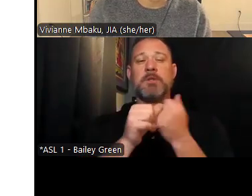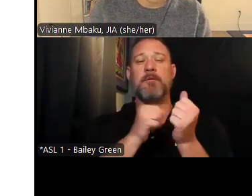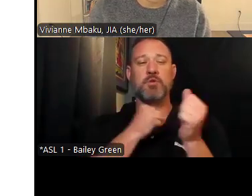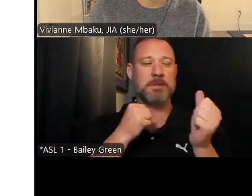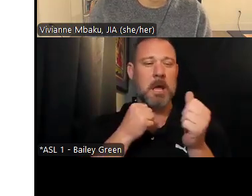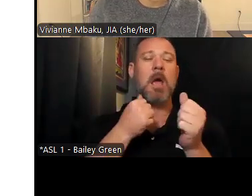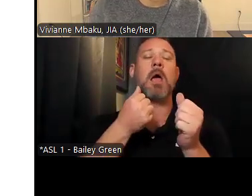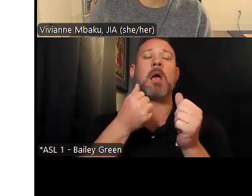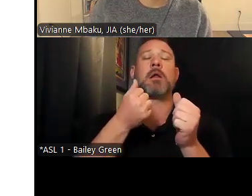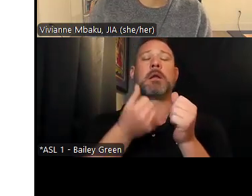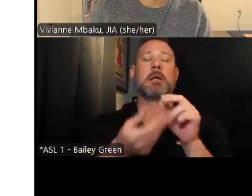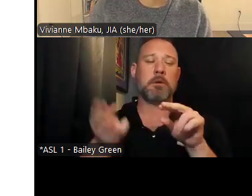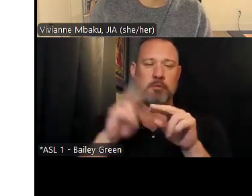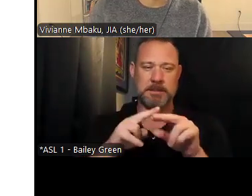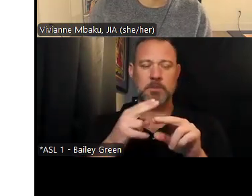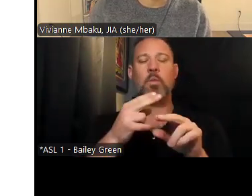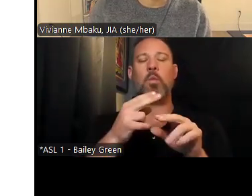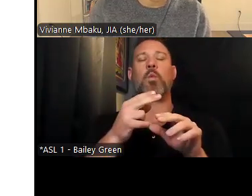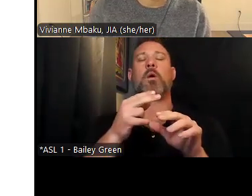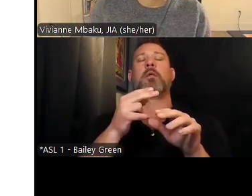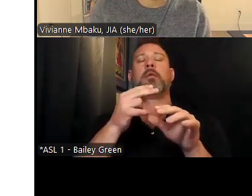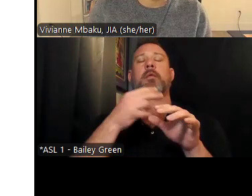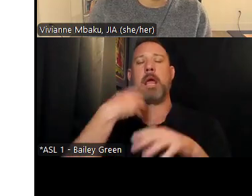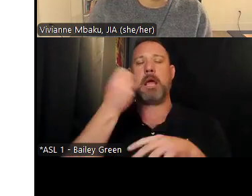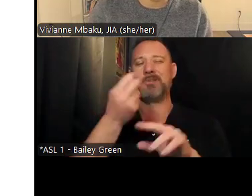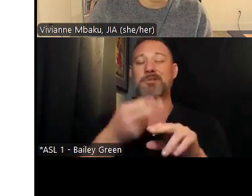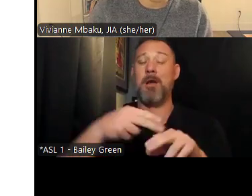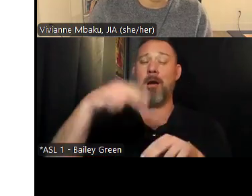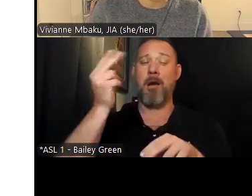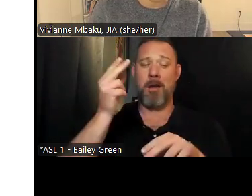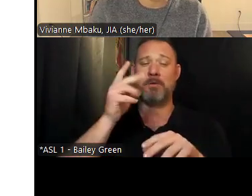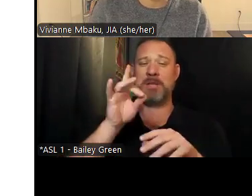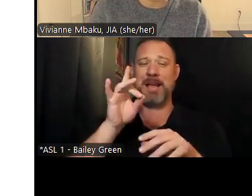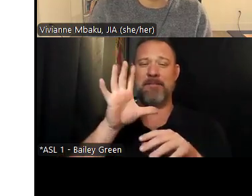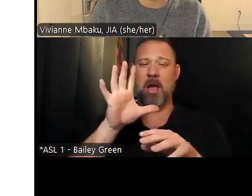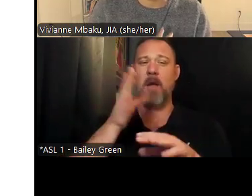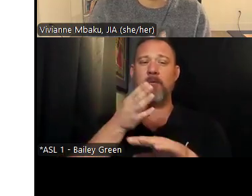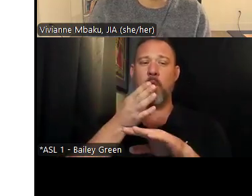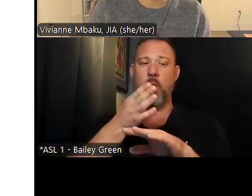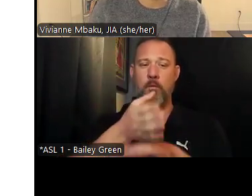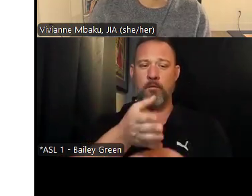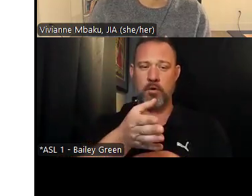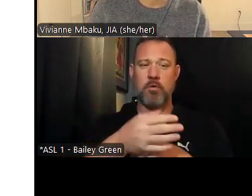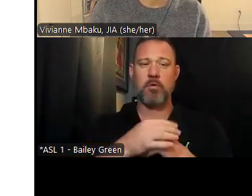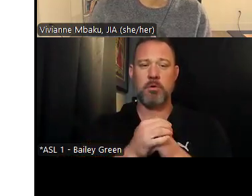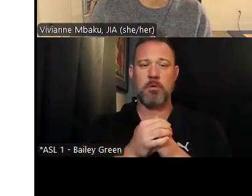increases with age, and that risk is highest for people who are 85 years and older.